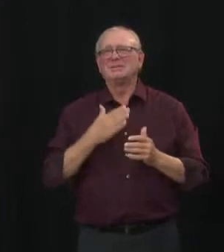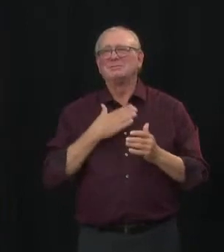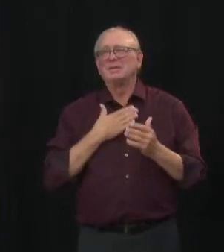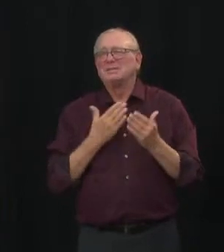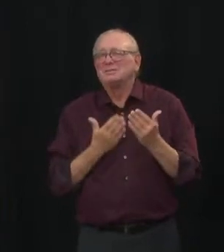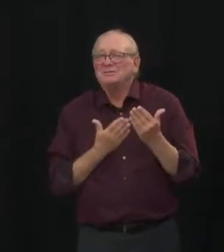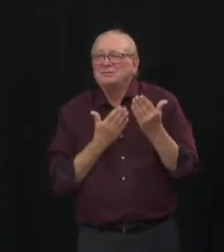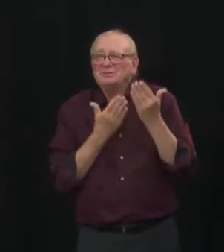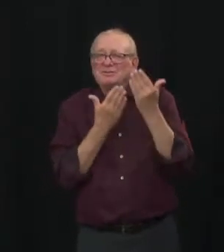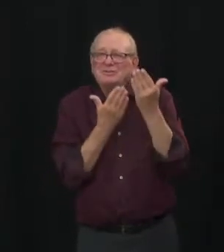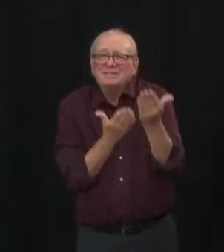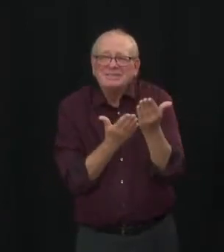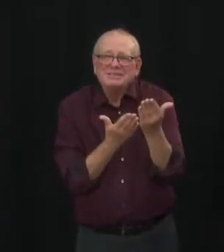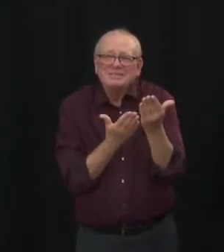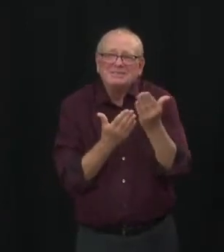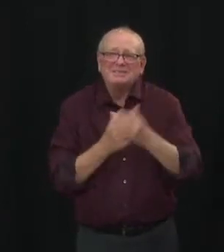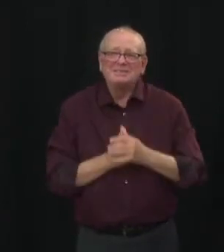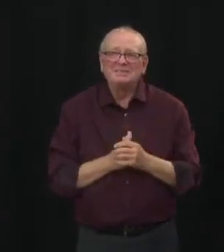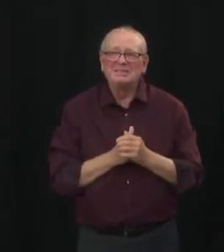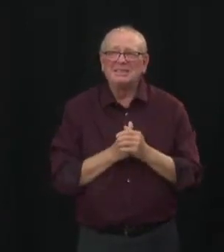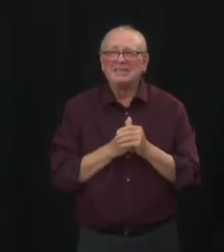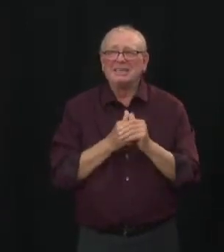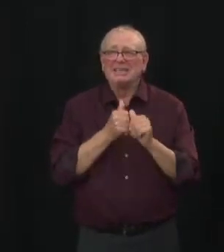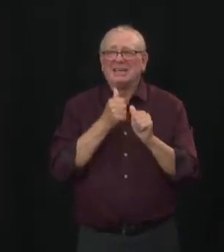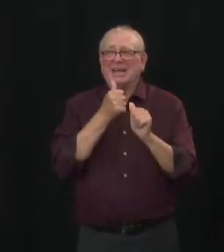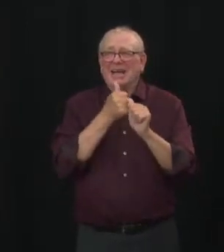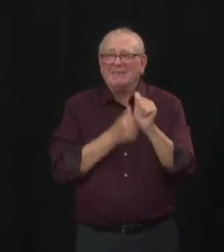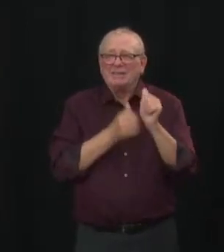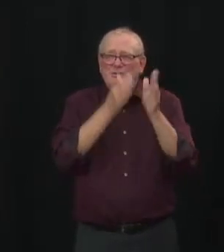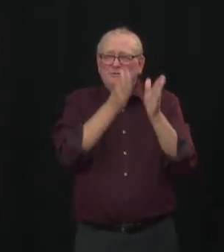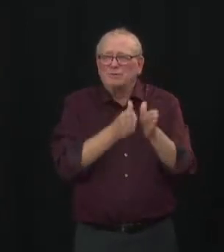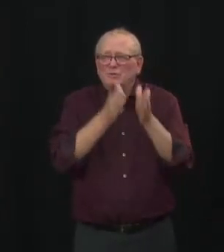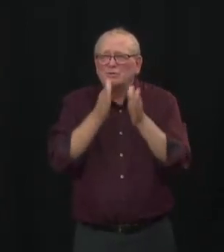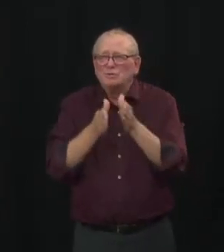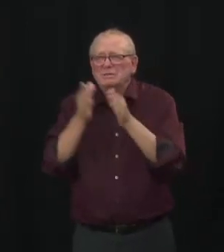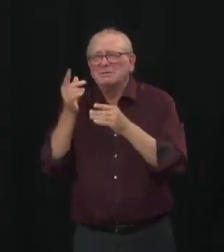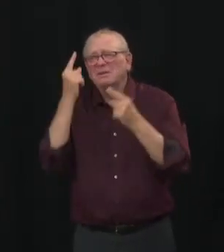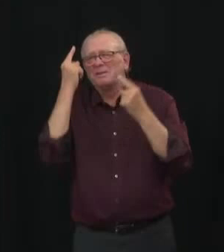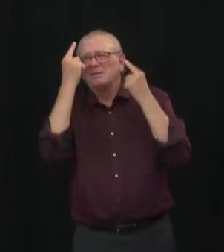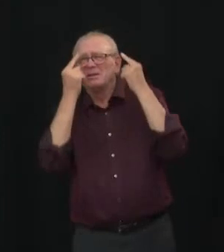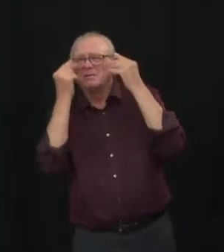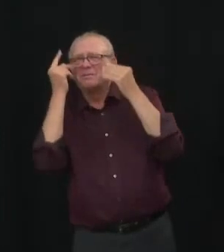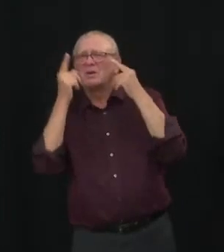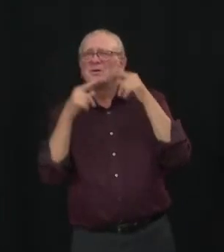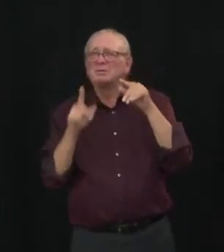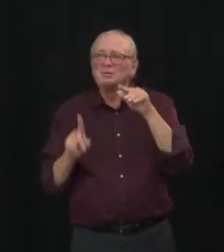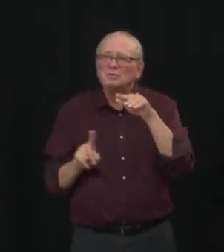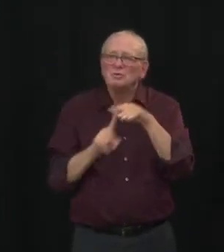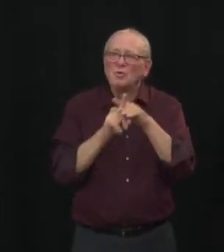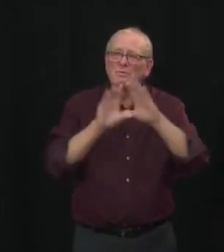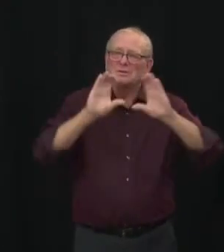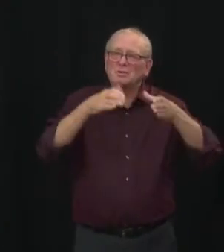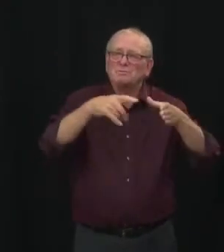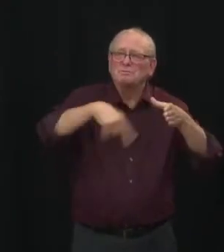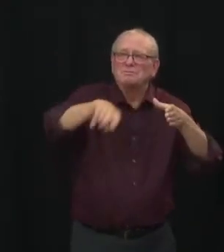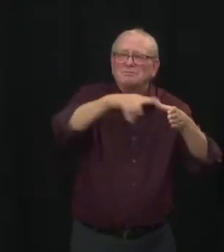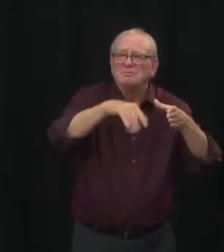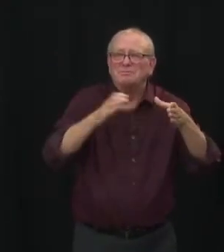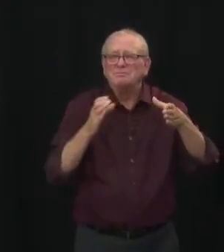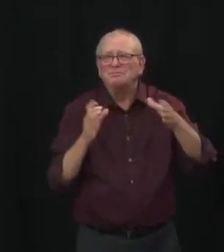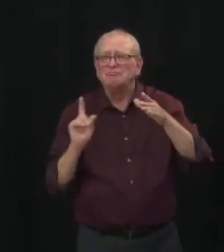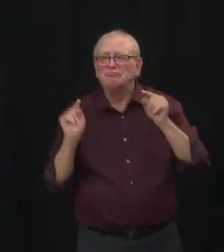that people consider who they're going to be gathering with, consider what precautions are appropriate for